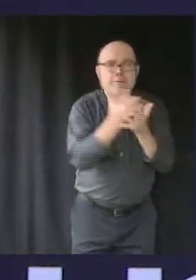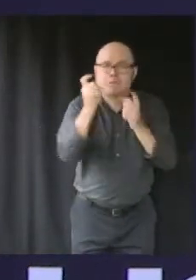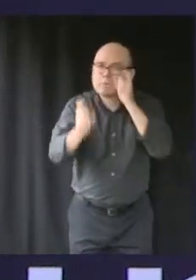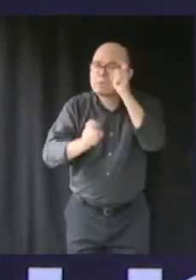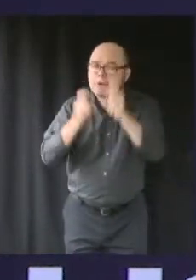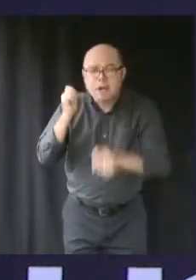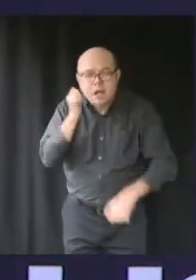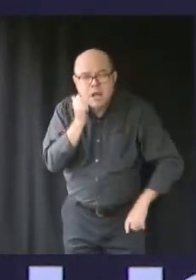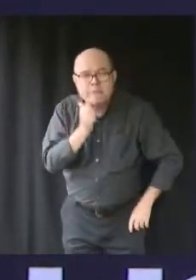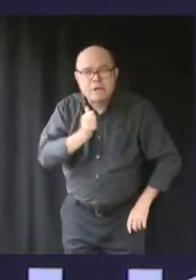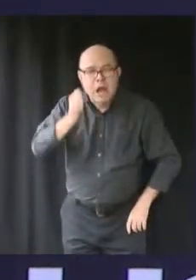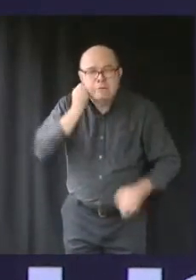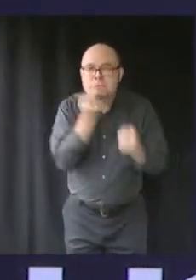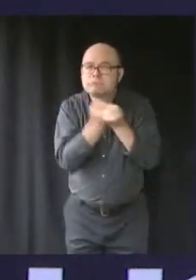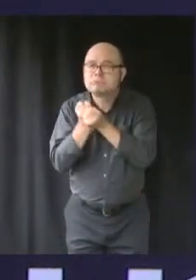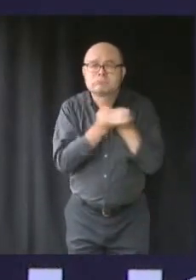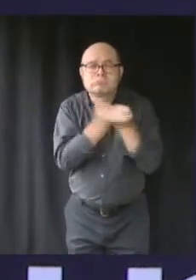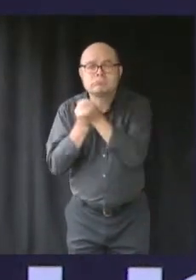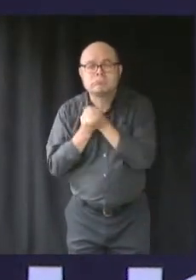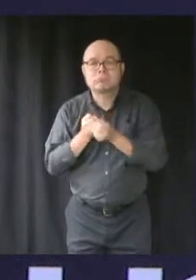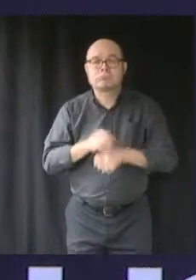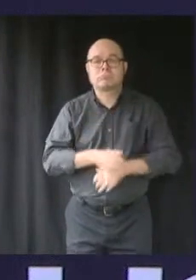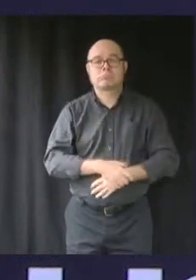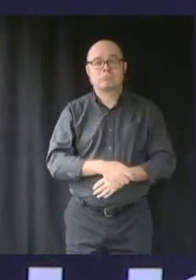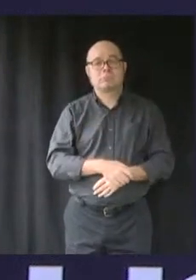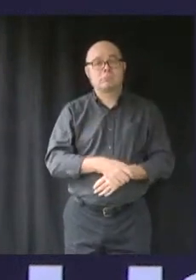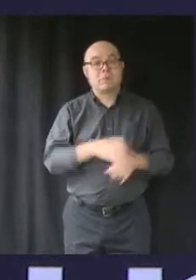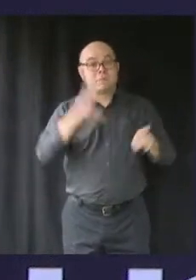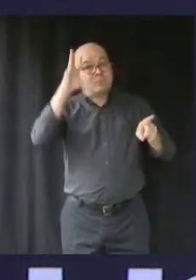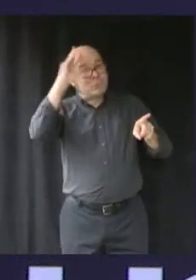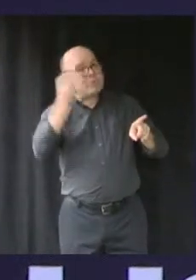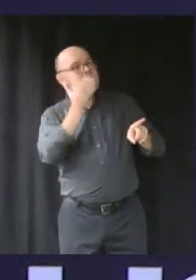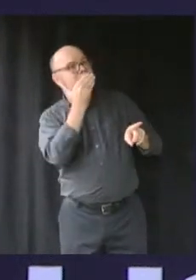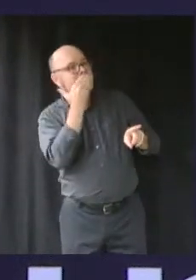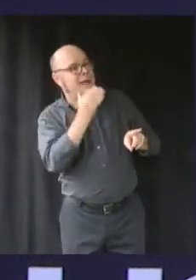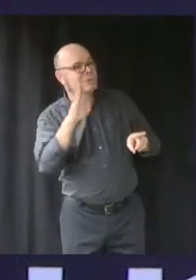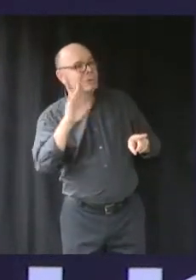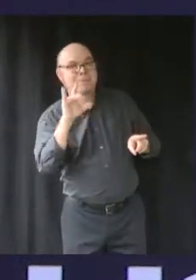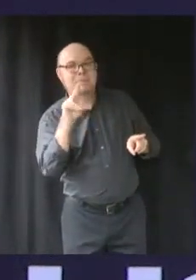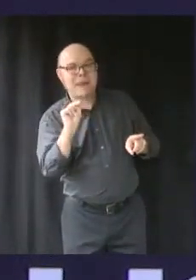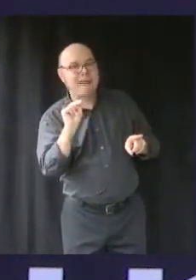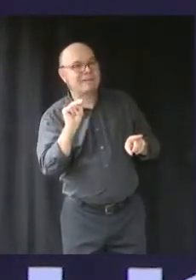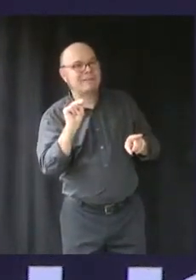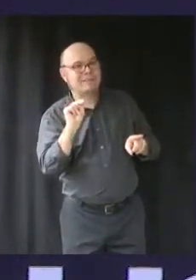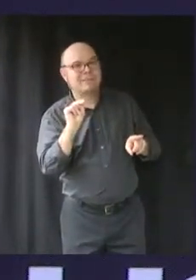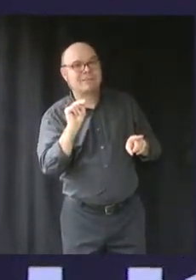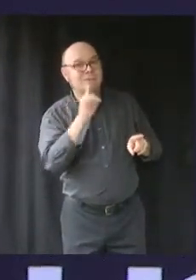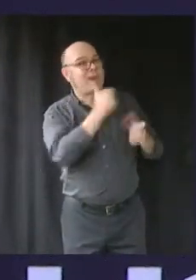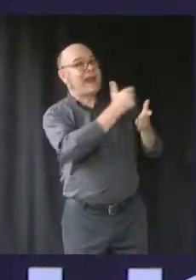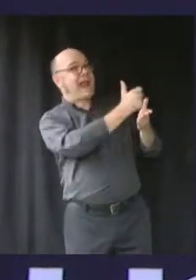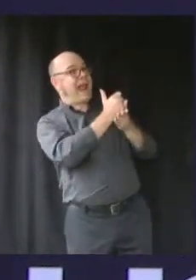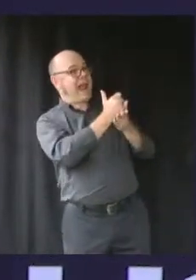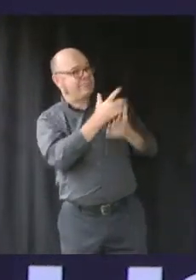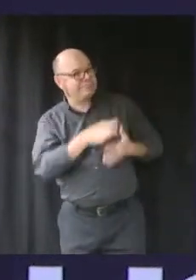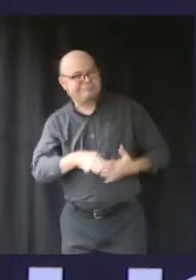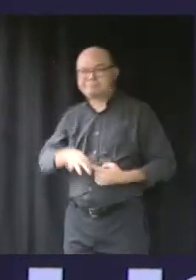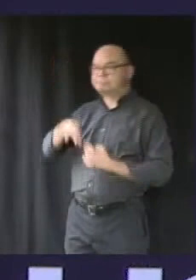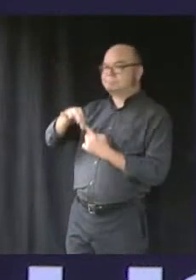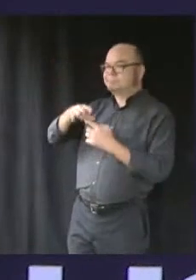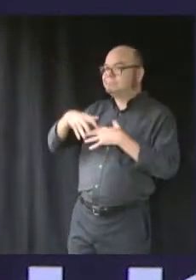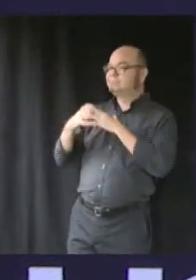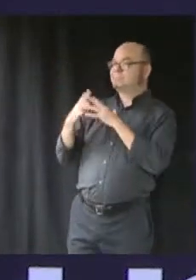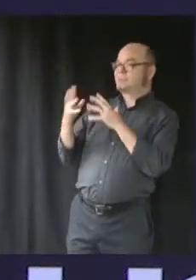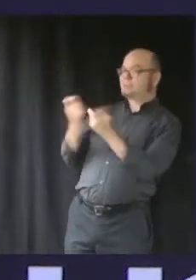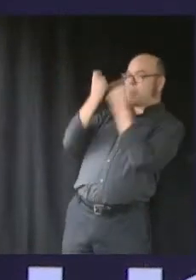And thank you to President Biden for helping us to celebrate this day. I was with President